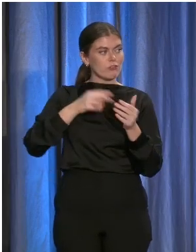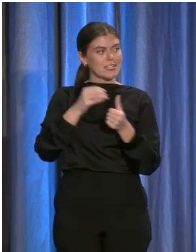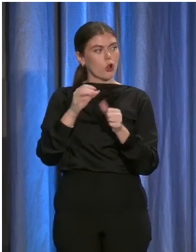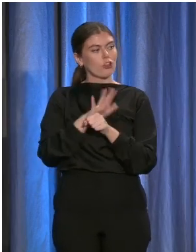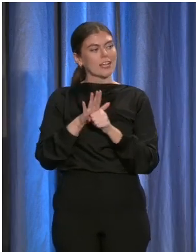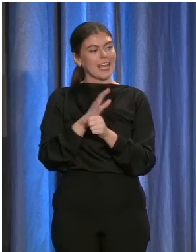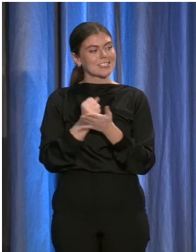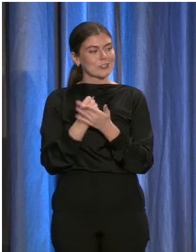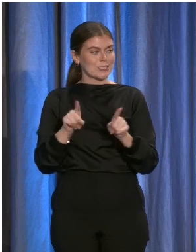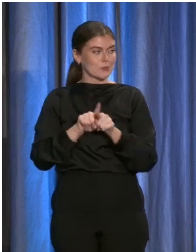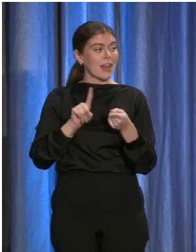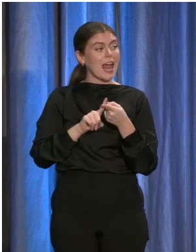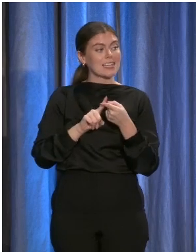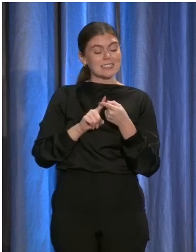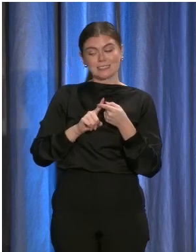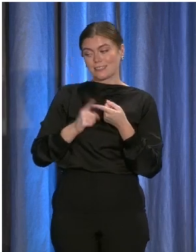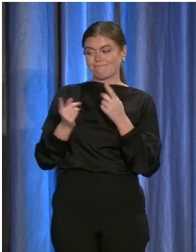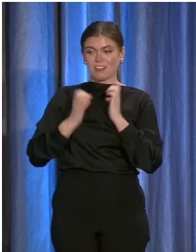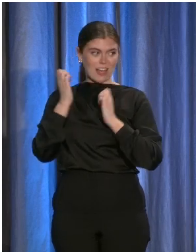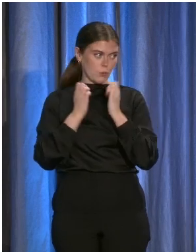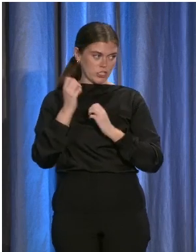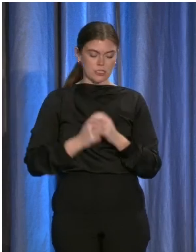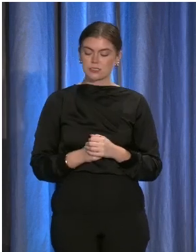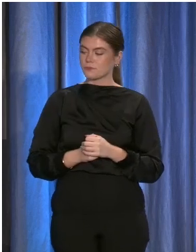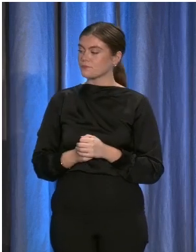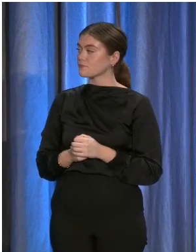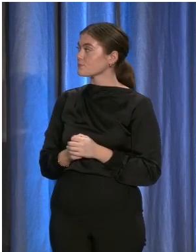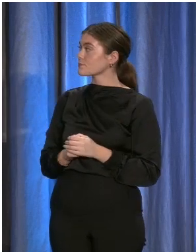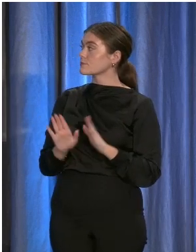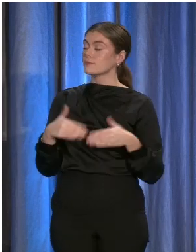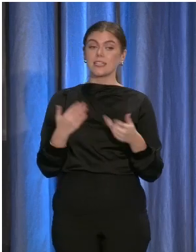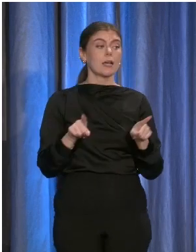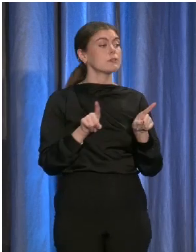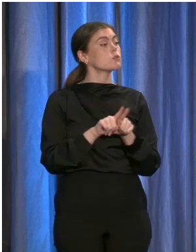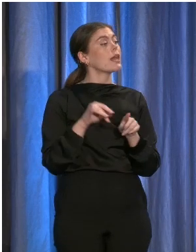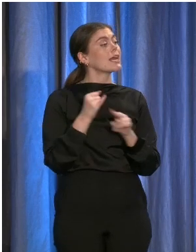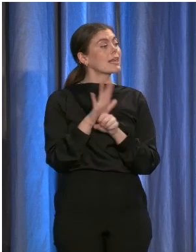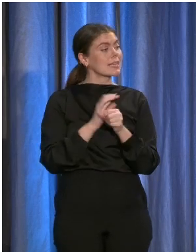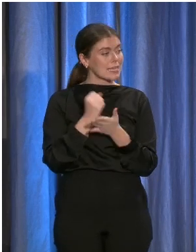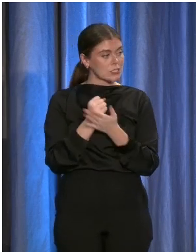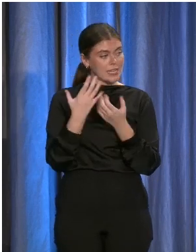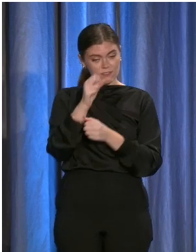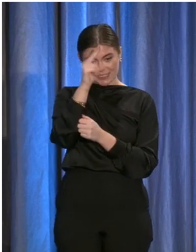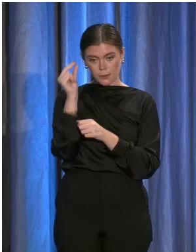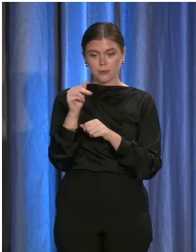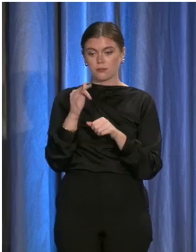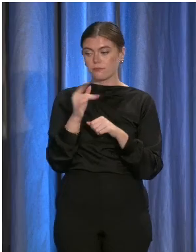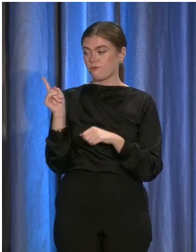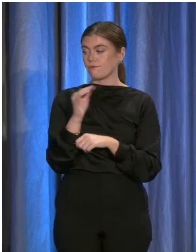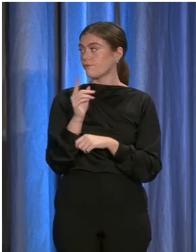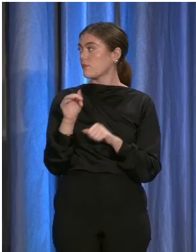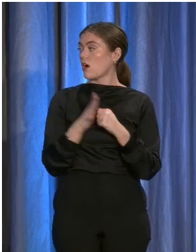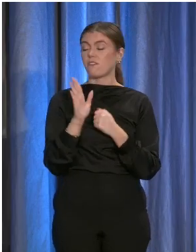the evaluation itself. Thanks, Deb. Thank you, Lisa. And there we have, in that case, an example of what Lani said, that